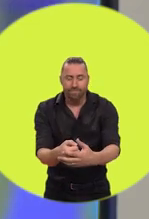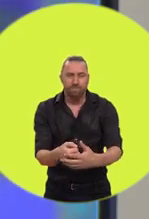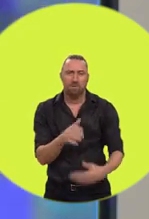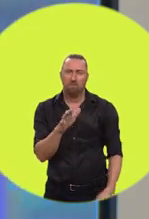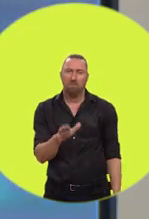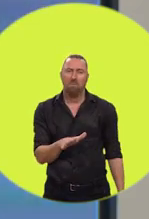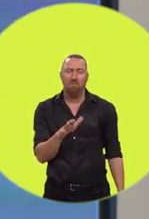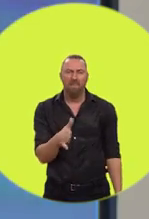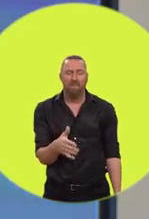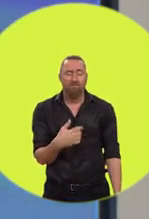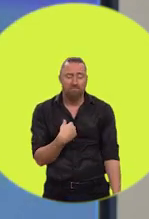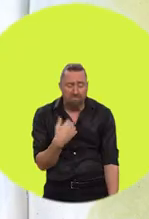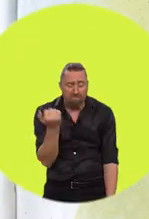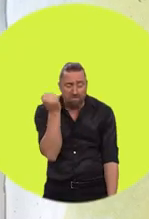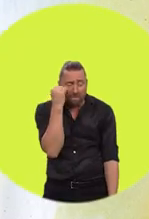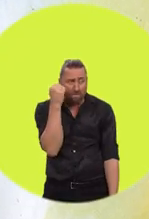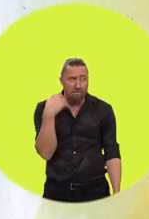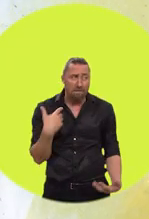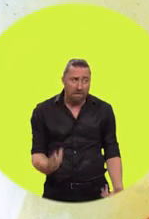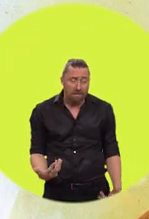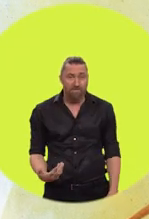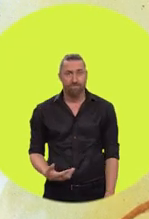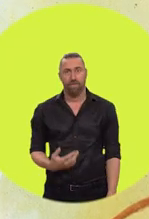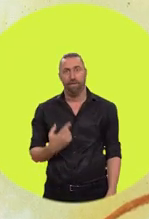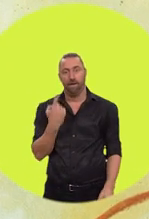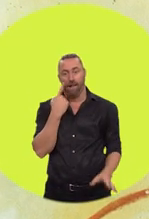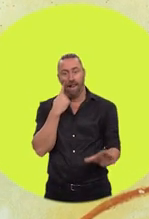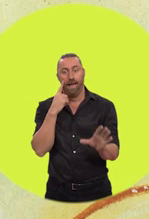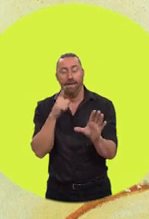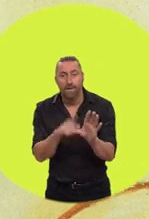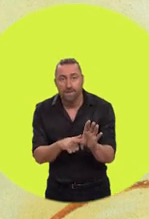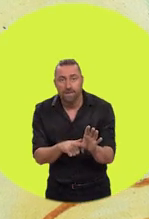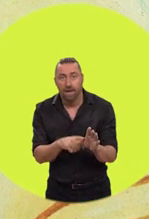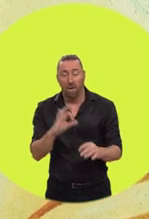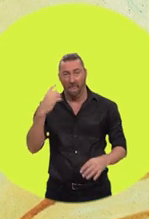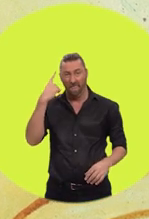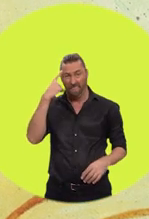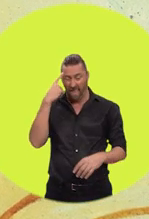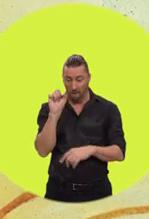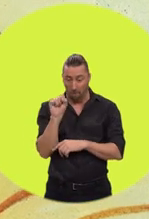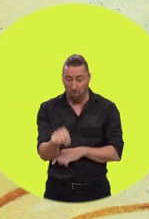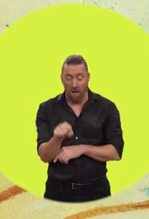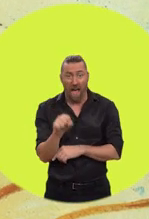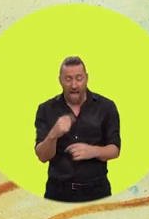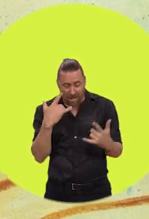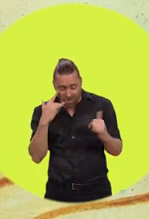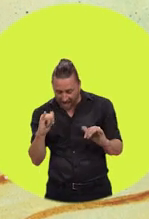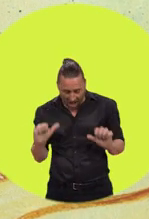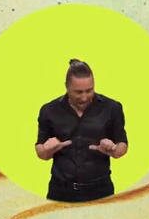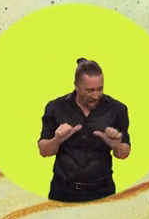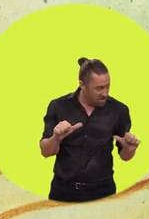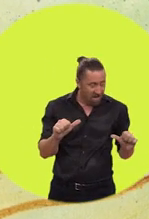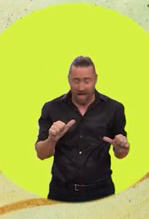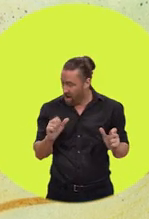mug of a bug. Last year, Glitch forgot to check the brakes, and he was the sorriest he had